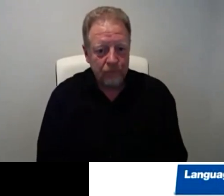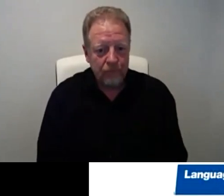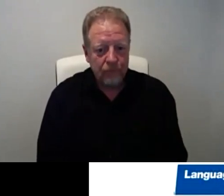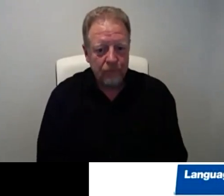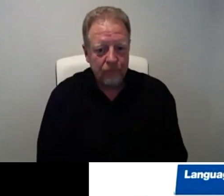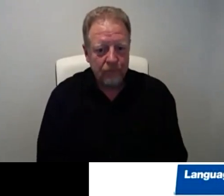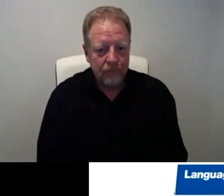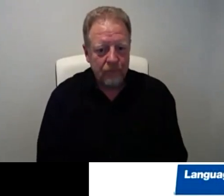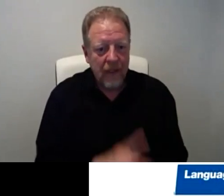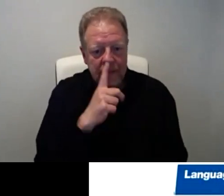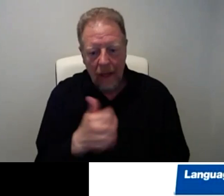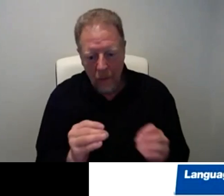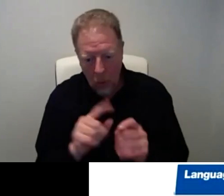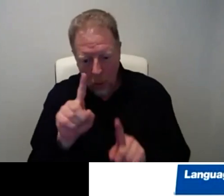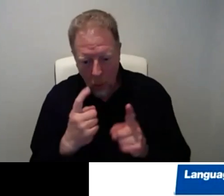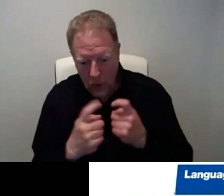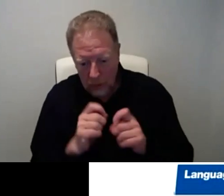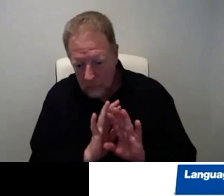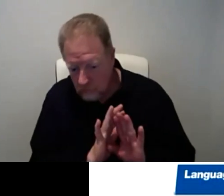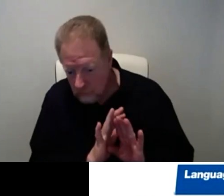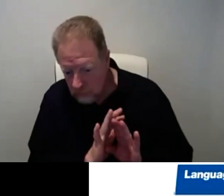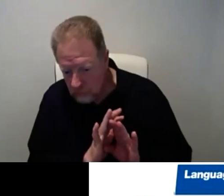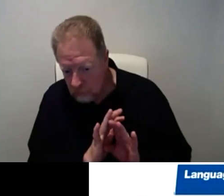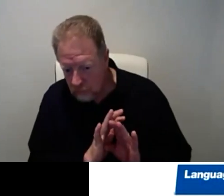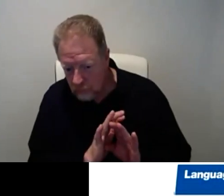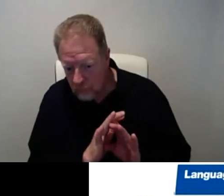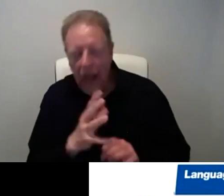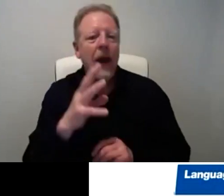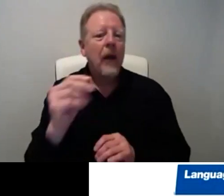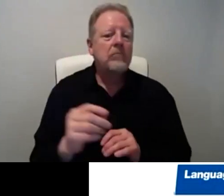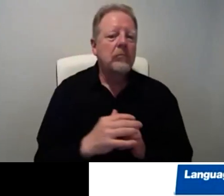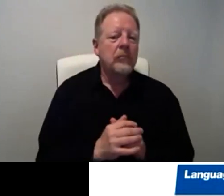Let me see if there are any more questions quickly. And